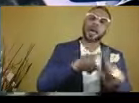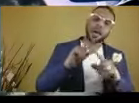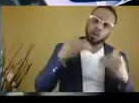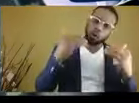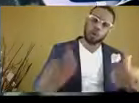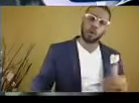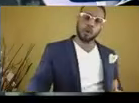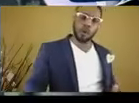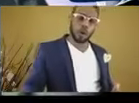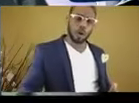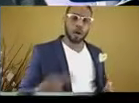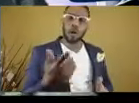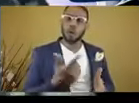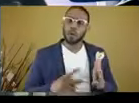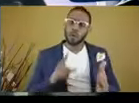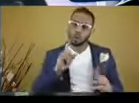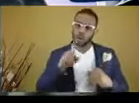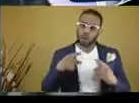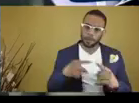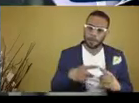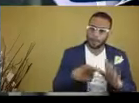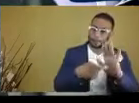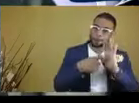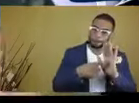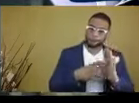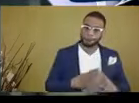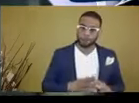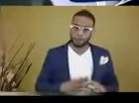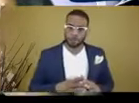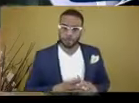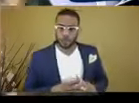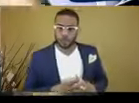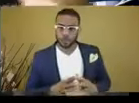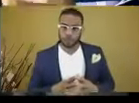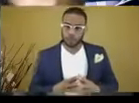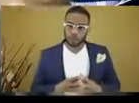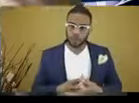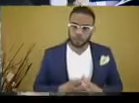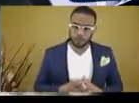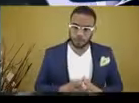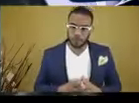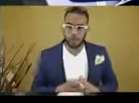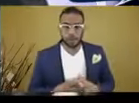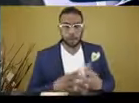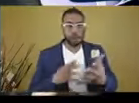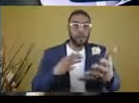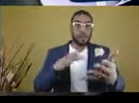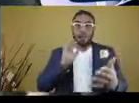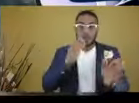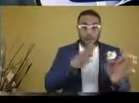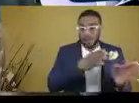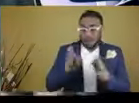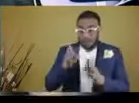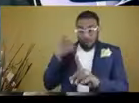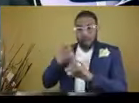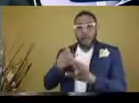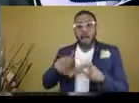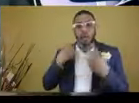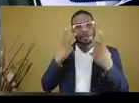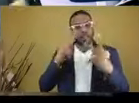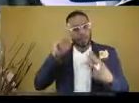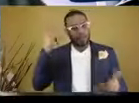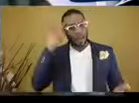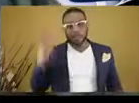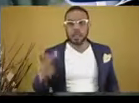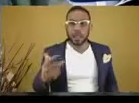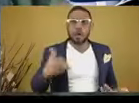forward and what when we're talking about a mandate, you know, that at the end of the day, I do want us to kind of shift this paradigm of how we see politics, that